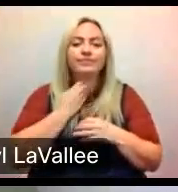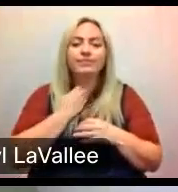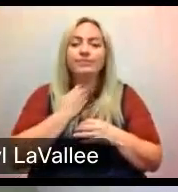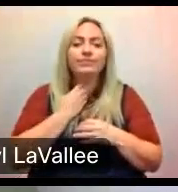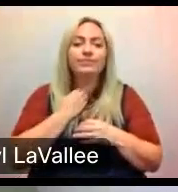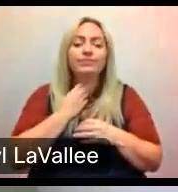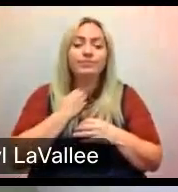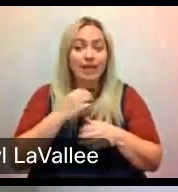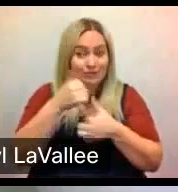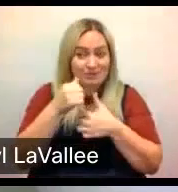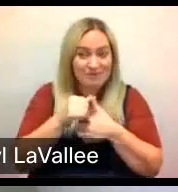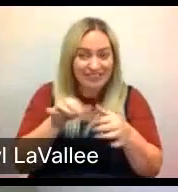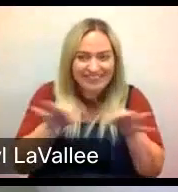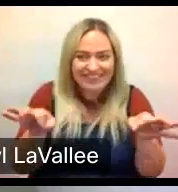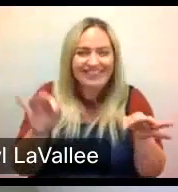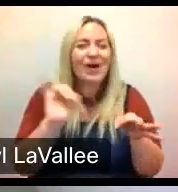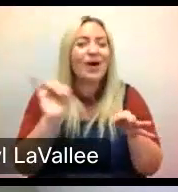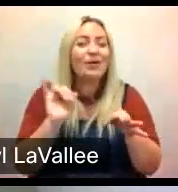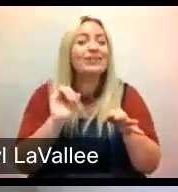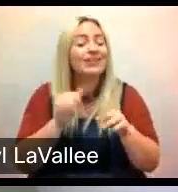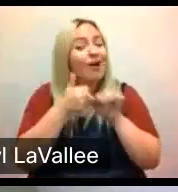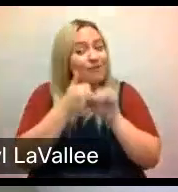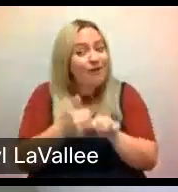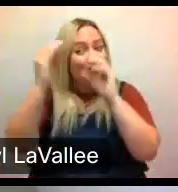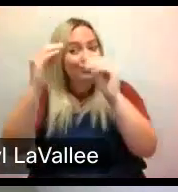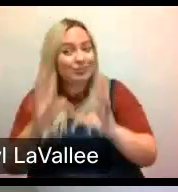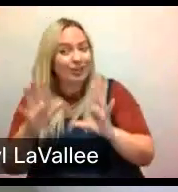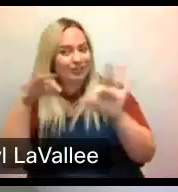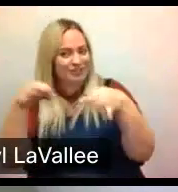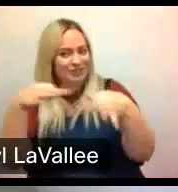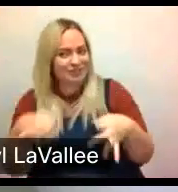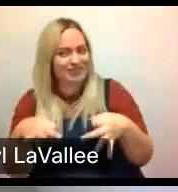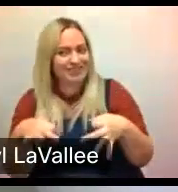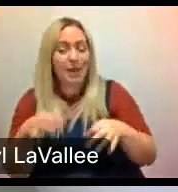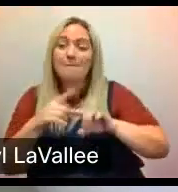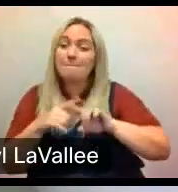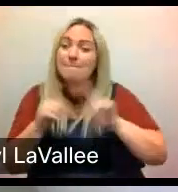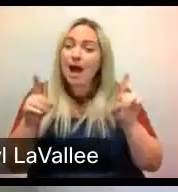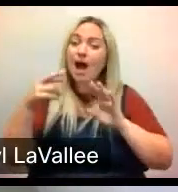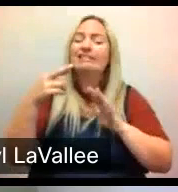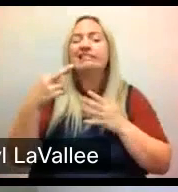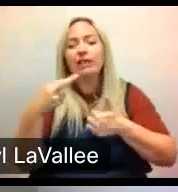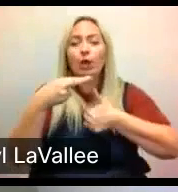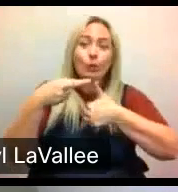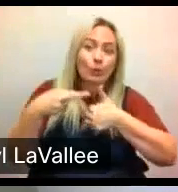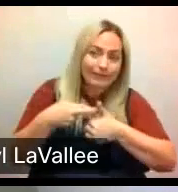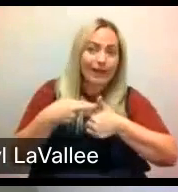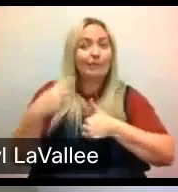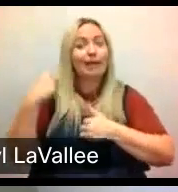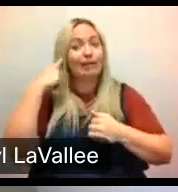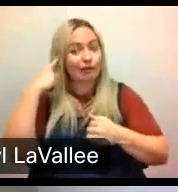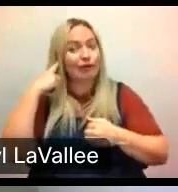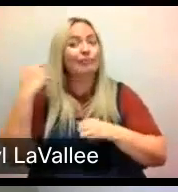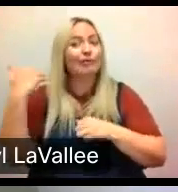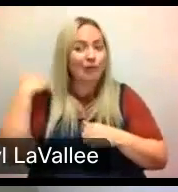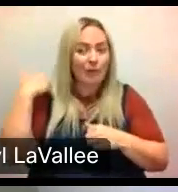And as a reminder, it says here you should always follow your instructor's instructions. But the rule of thumb that I've heard before and that I